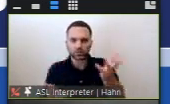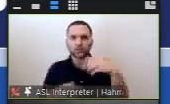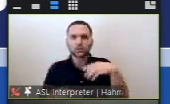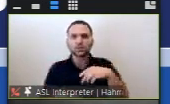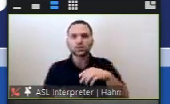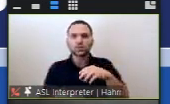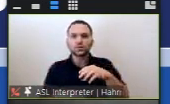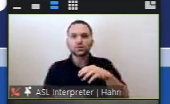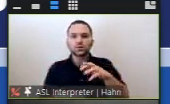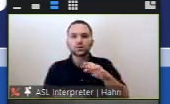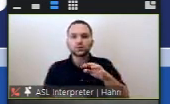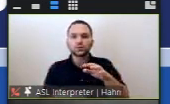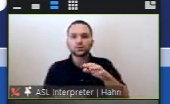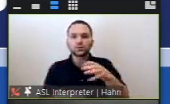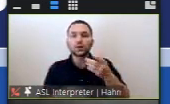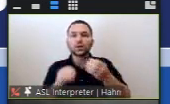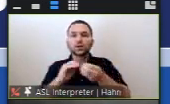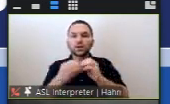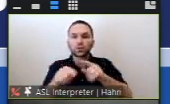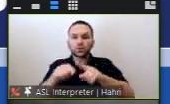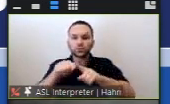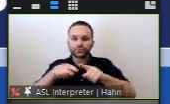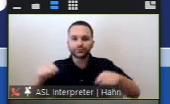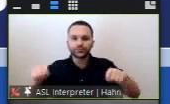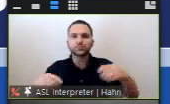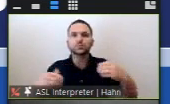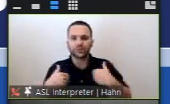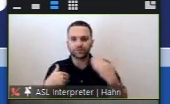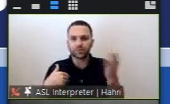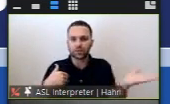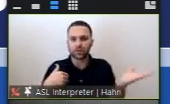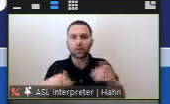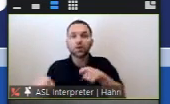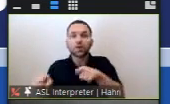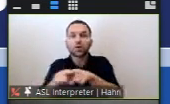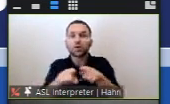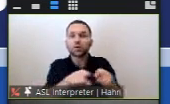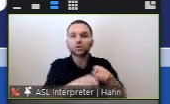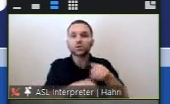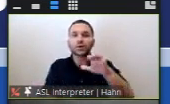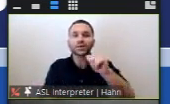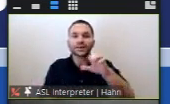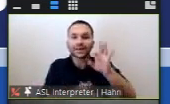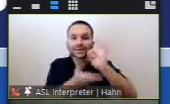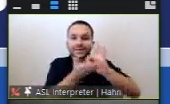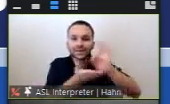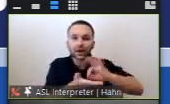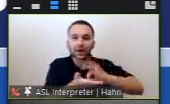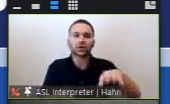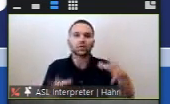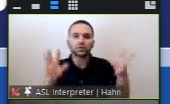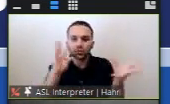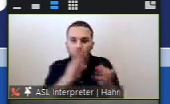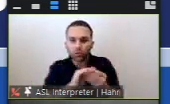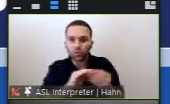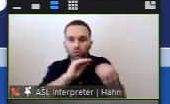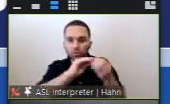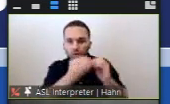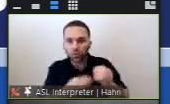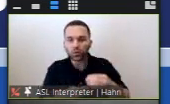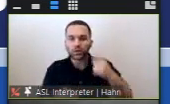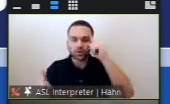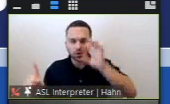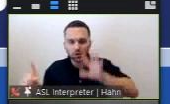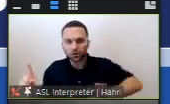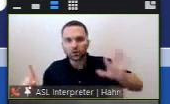rate differences are shown there. You'll also see that we have the case counts and the total denominator or population of unvaccinated